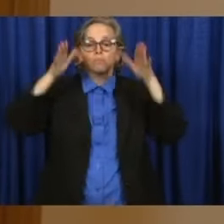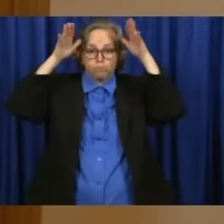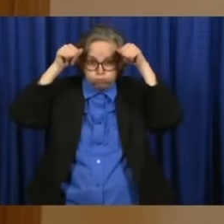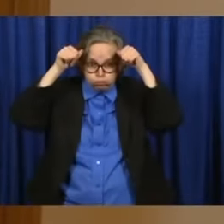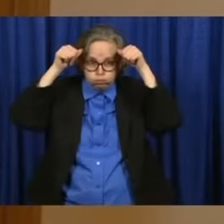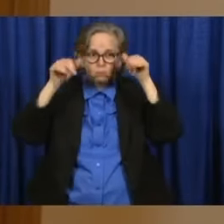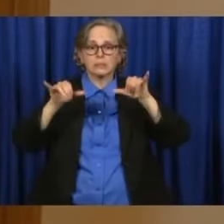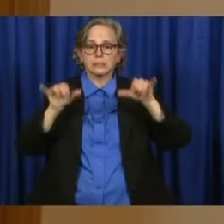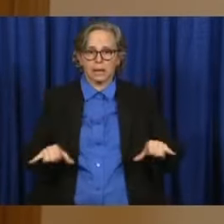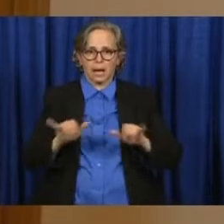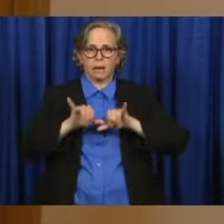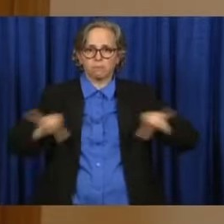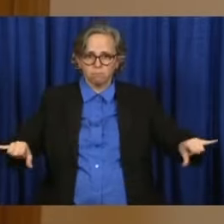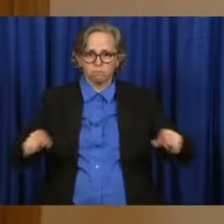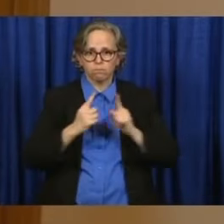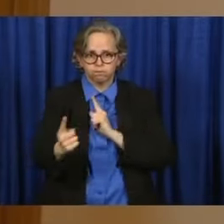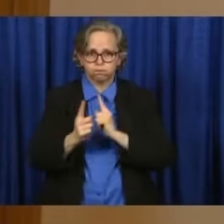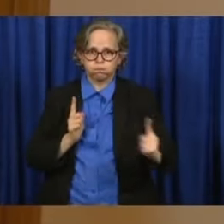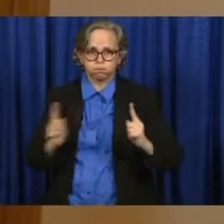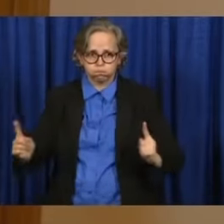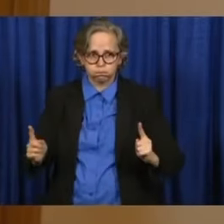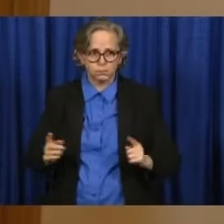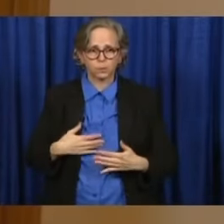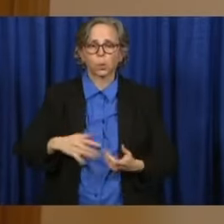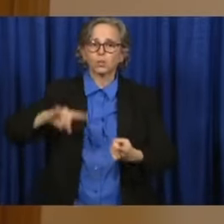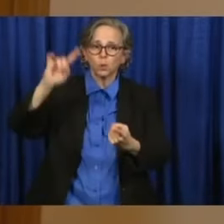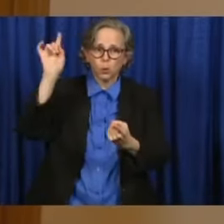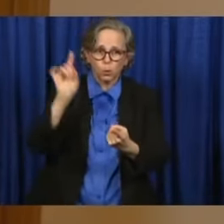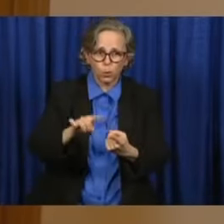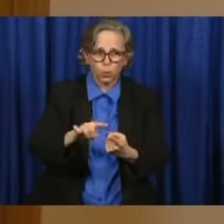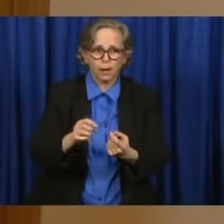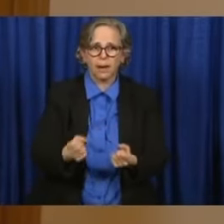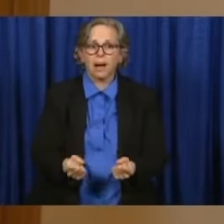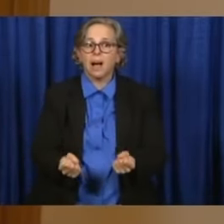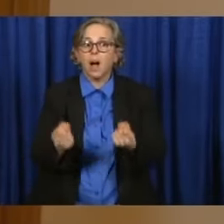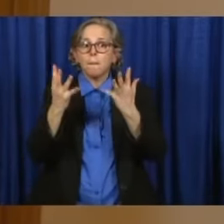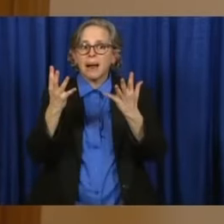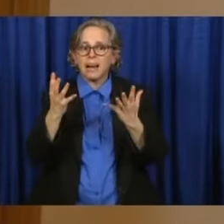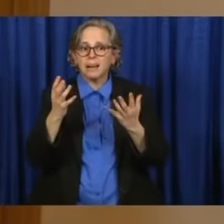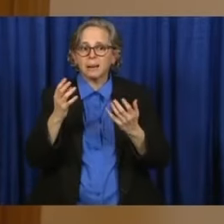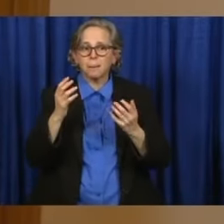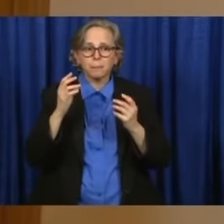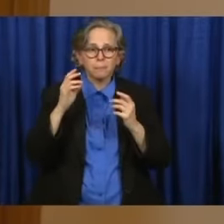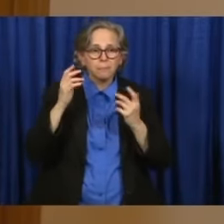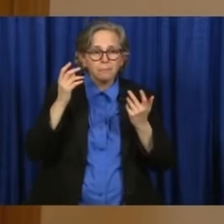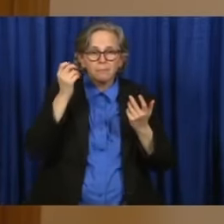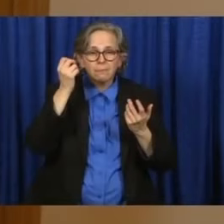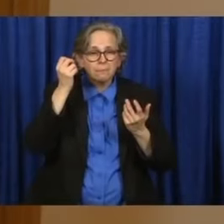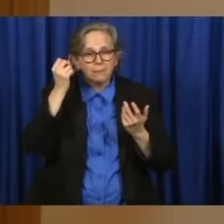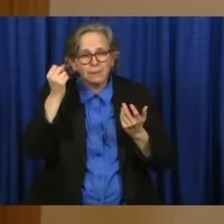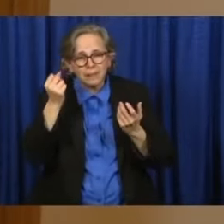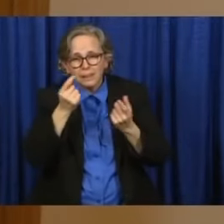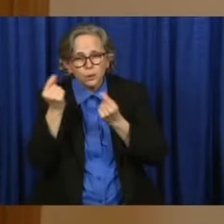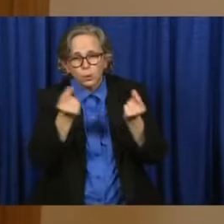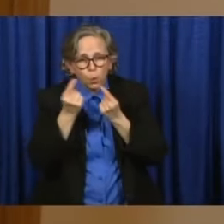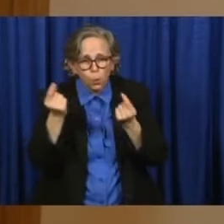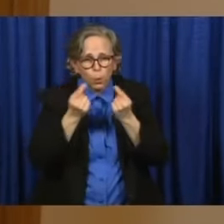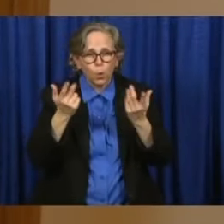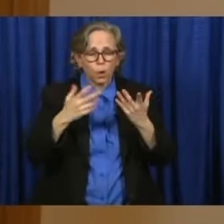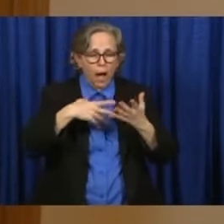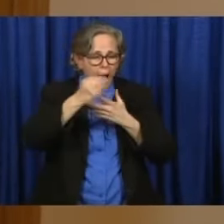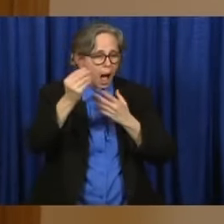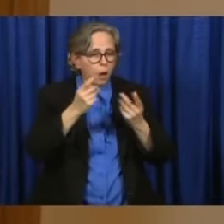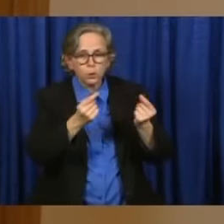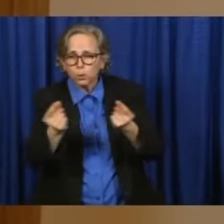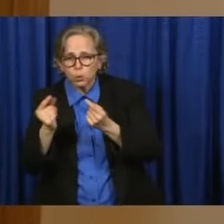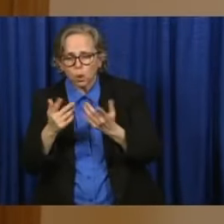Exercise some control on those errands. The governor talked a lot about what big box stores could be doing to help us do that safely.